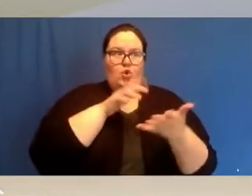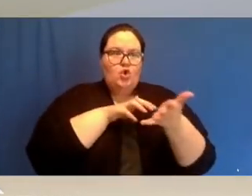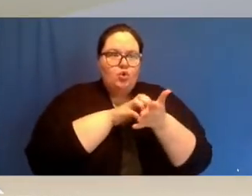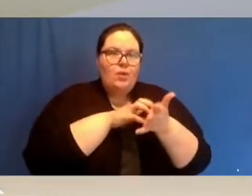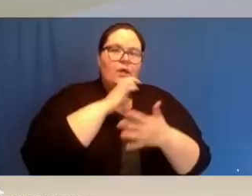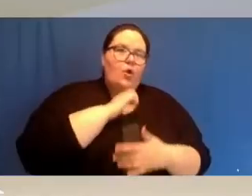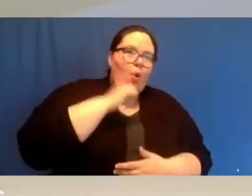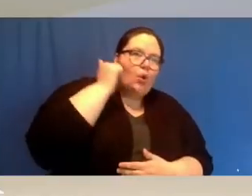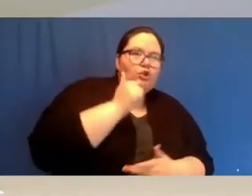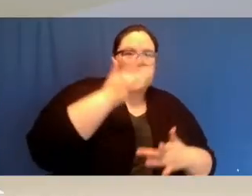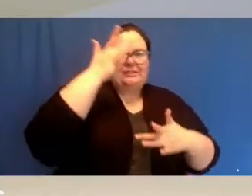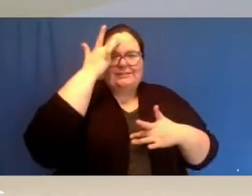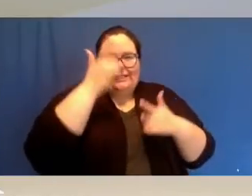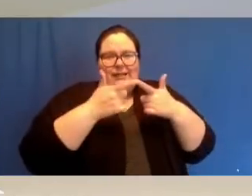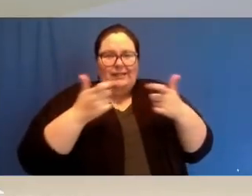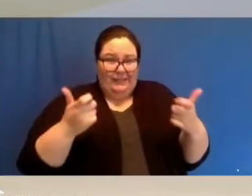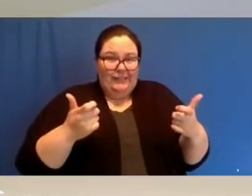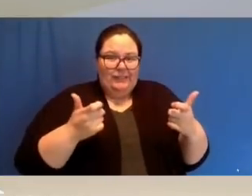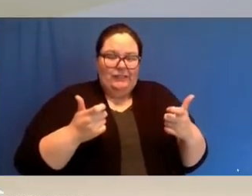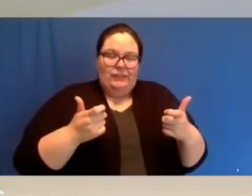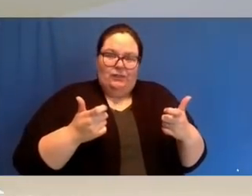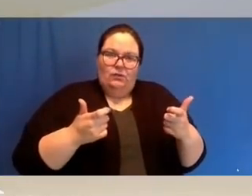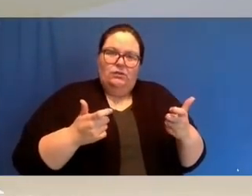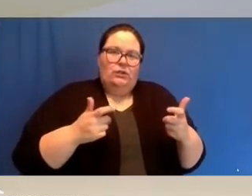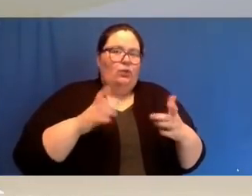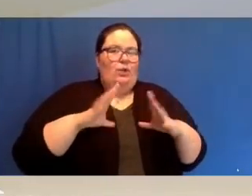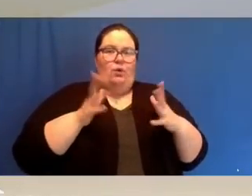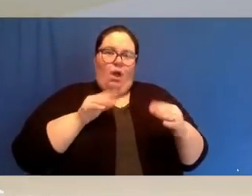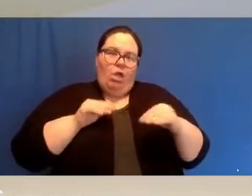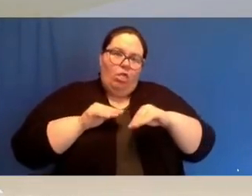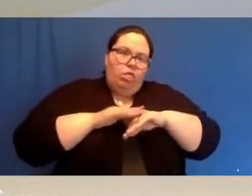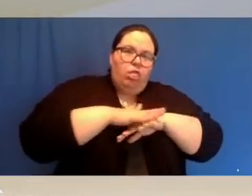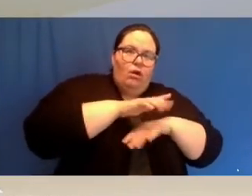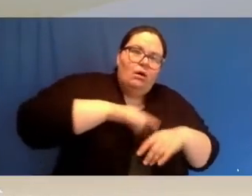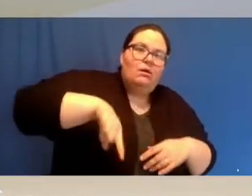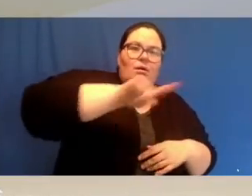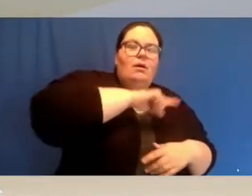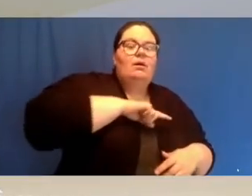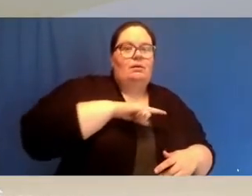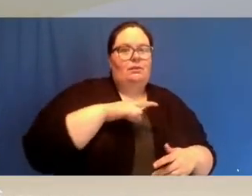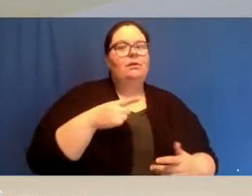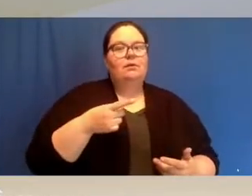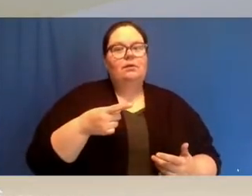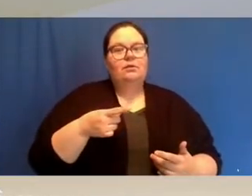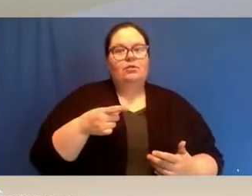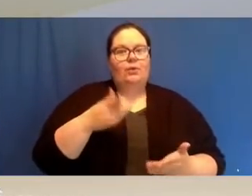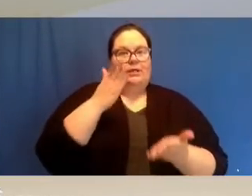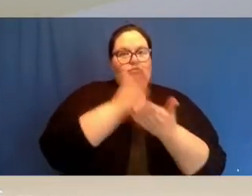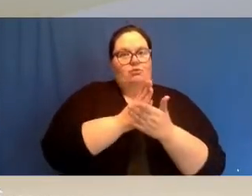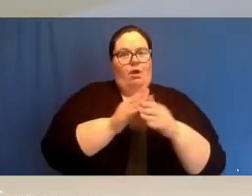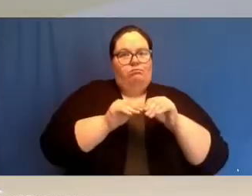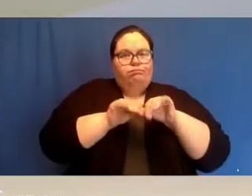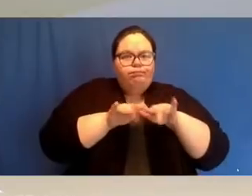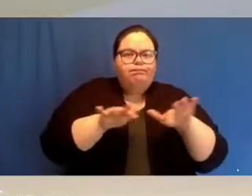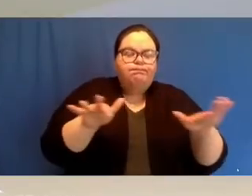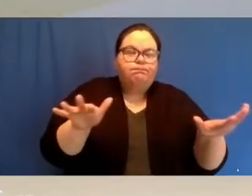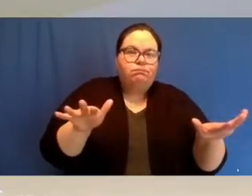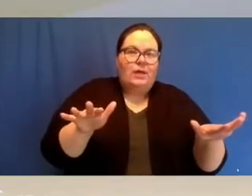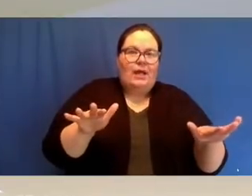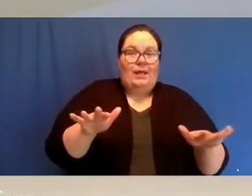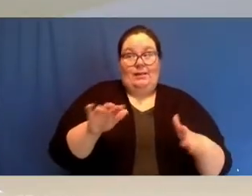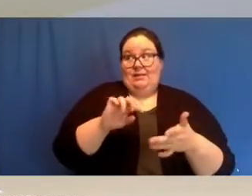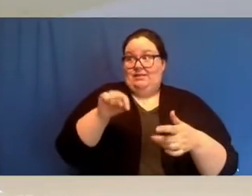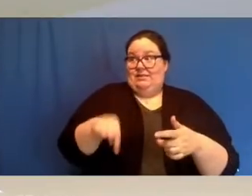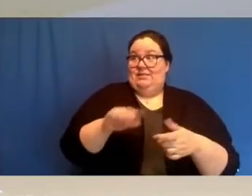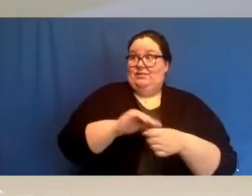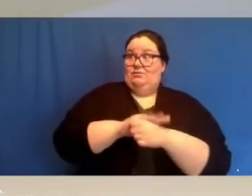severe outcomes, the sooner we will mitigate transmission of this virus in some settings, and the sooner we will limit the impact of this wave